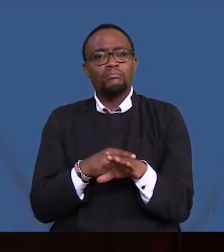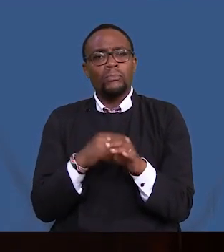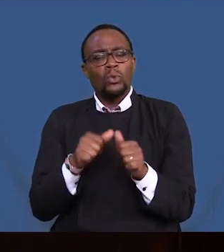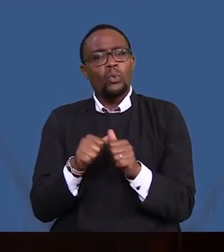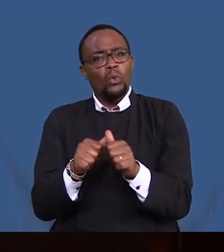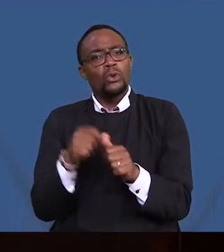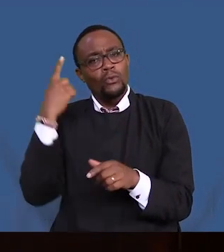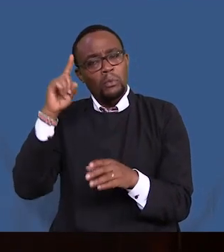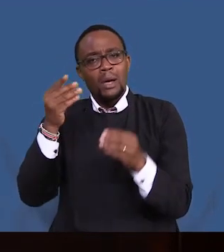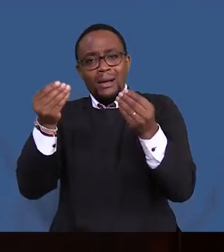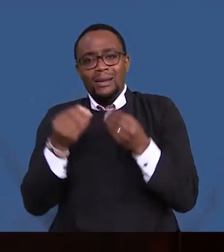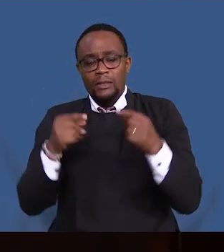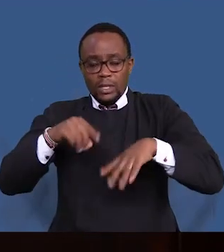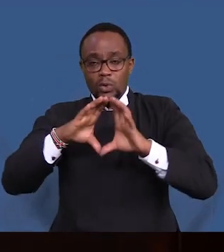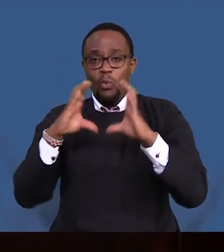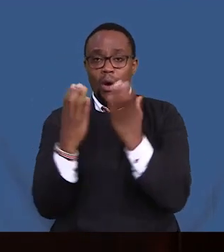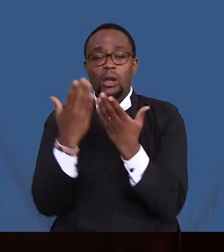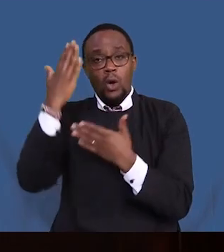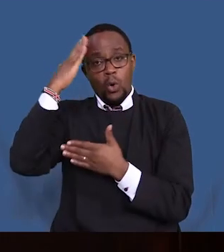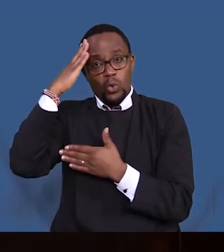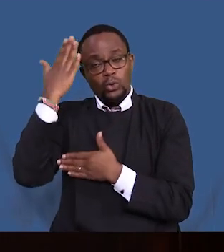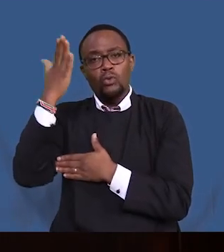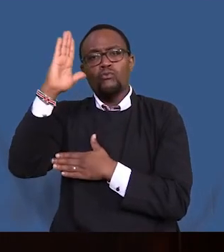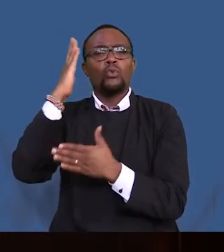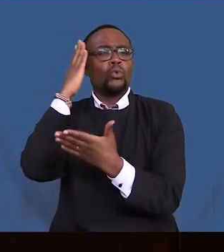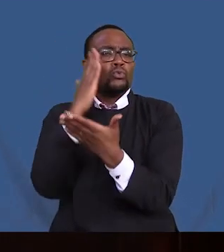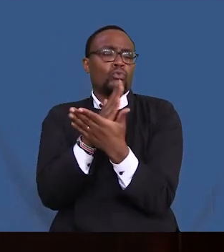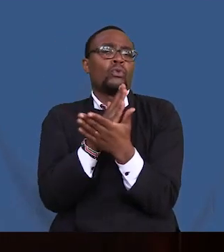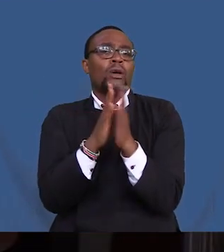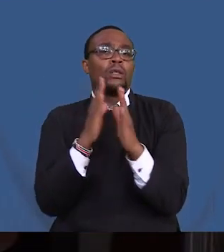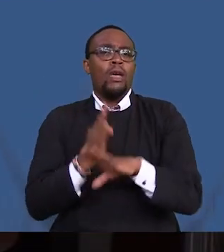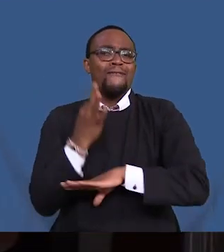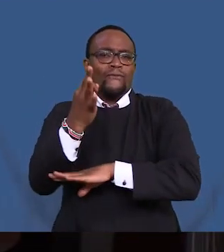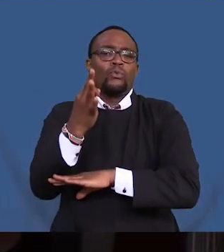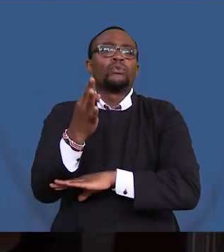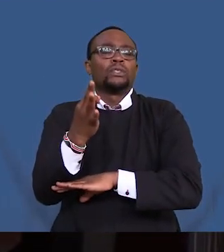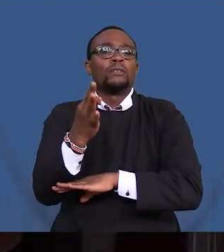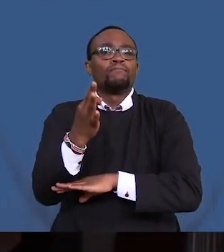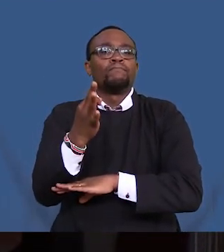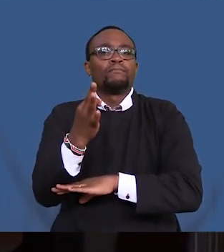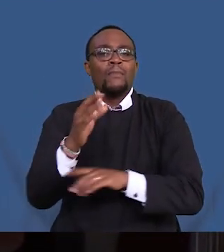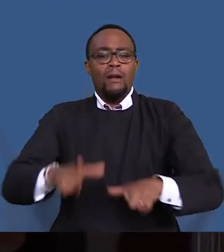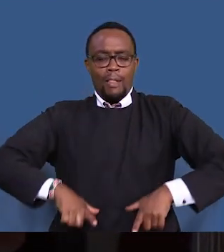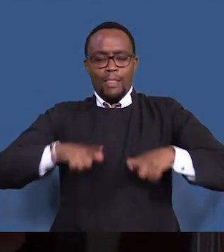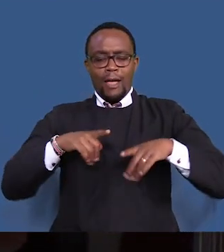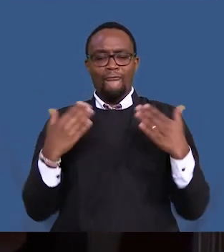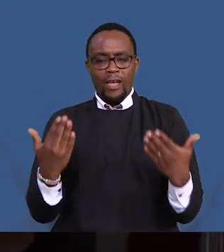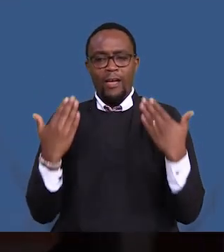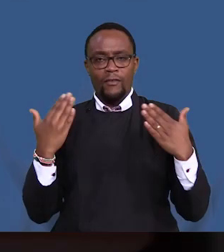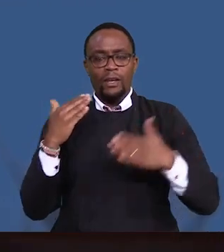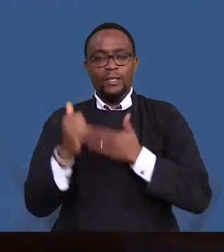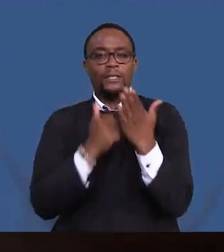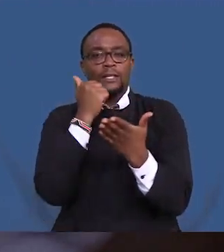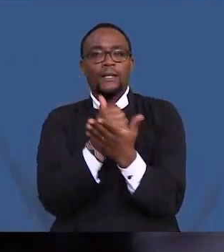expedient for them, granting us in this world knowledge of thy truth, and in the world to come, life